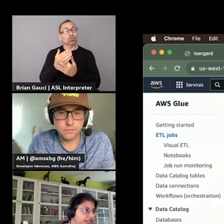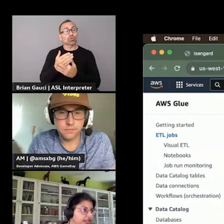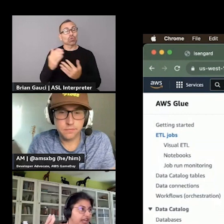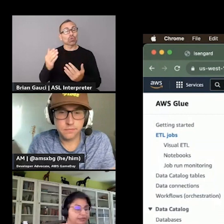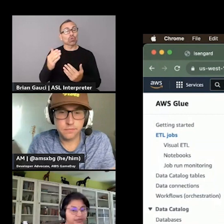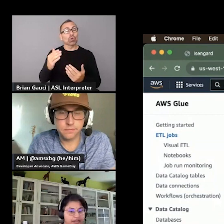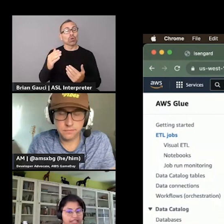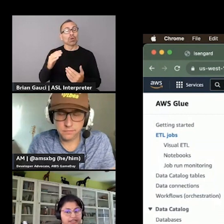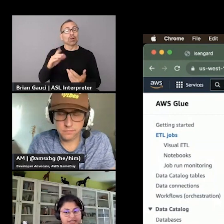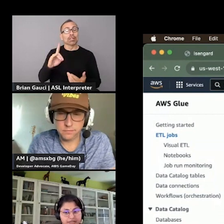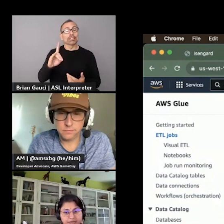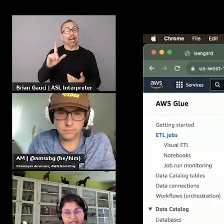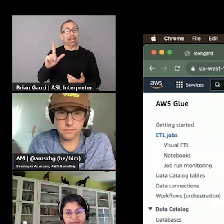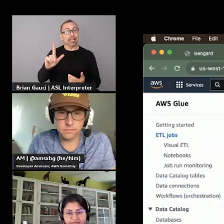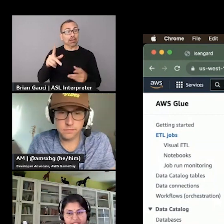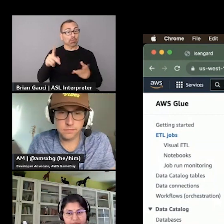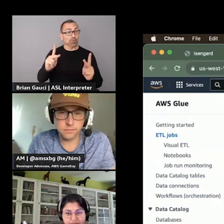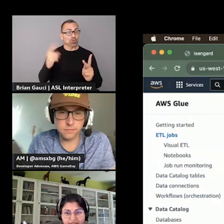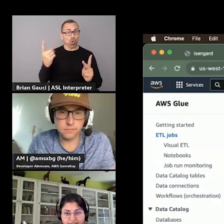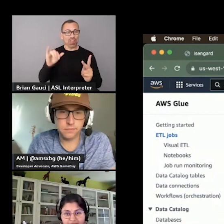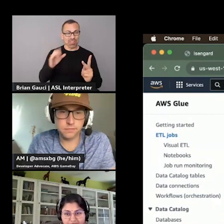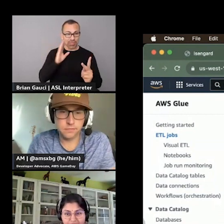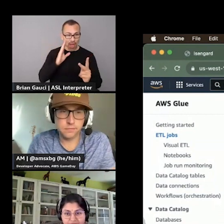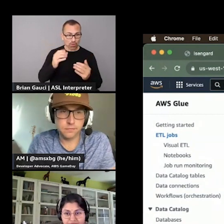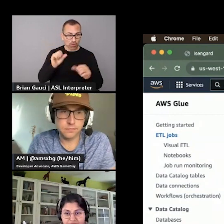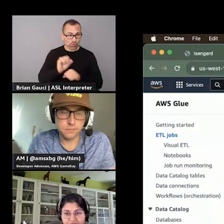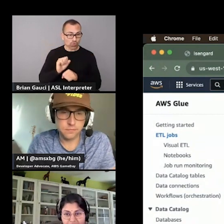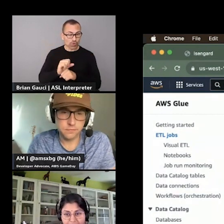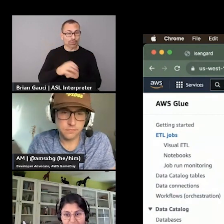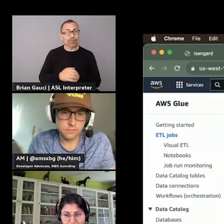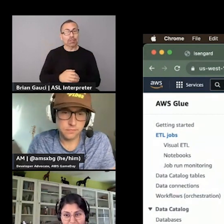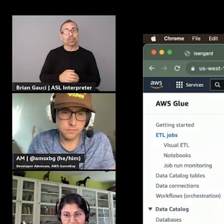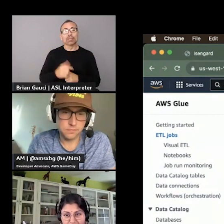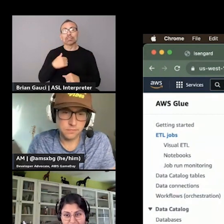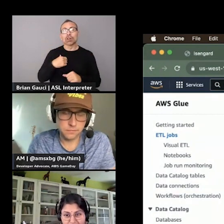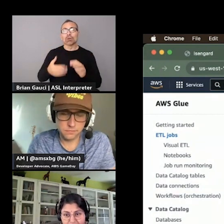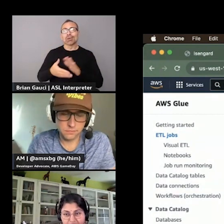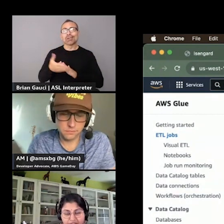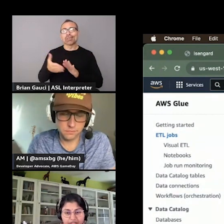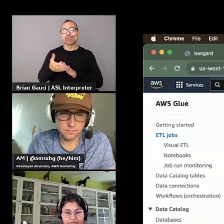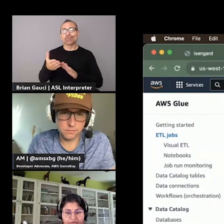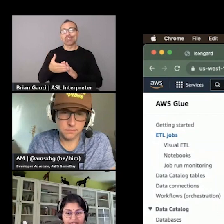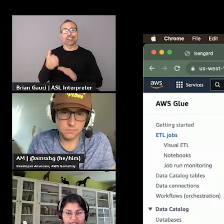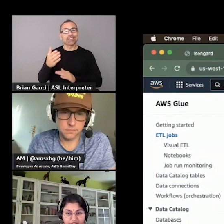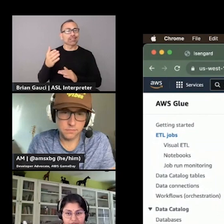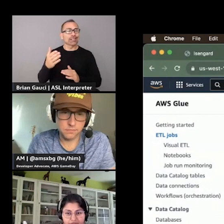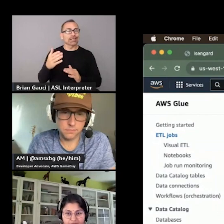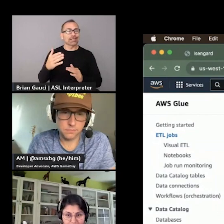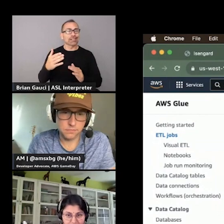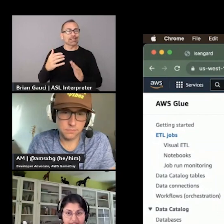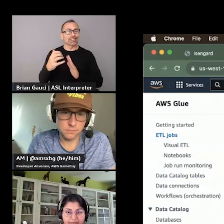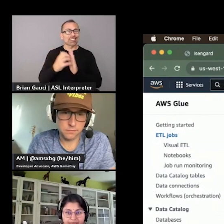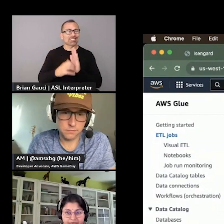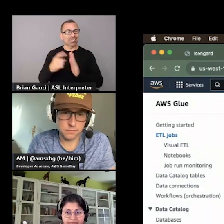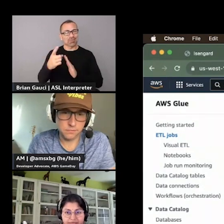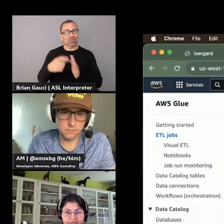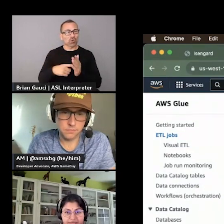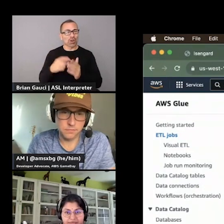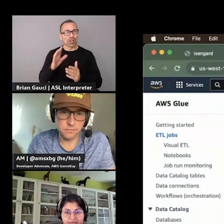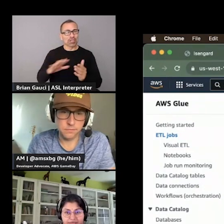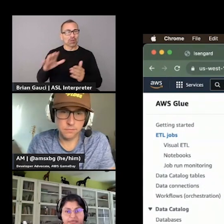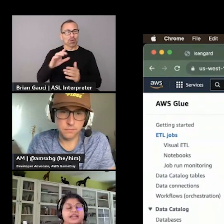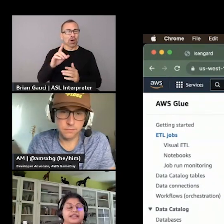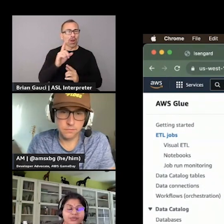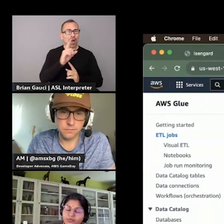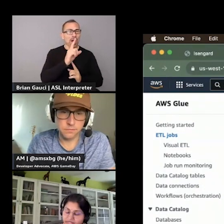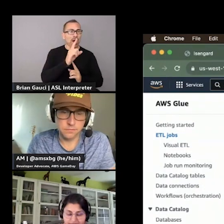So let's see, I'm running the script here. It should take typically a minute and few just seconds. To clarify, you were saying it's either one or